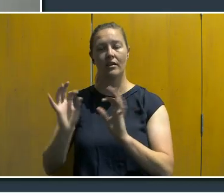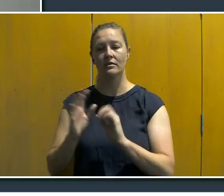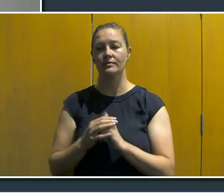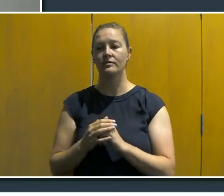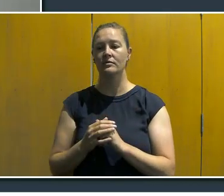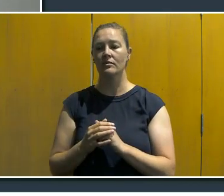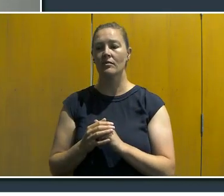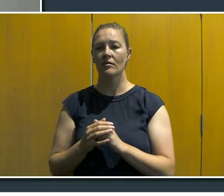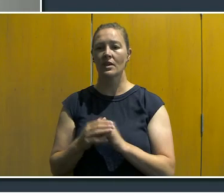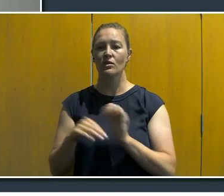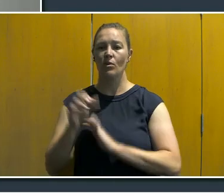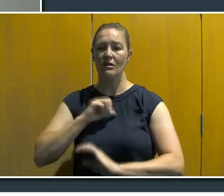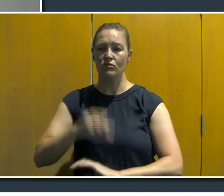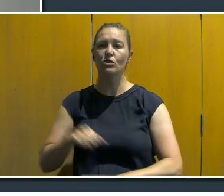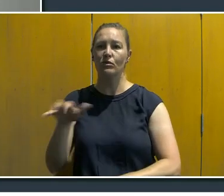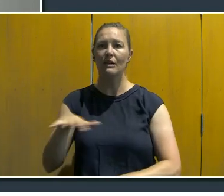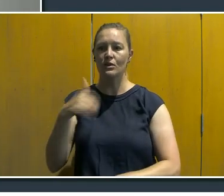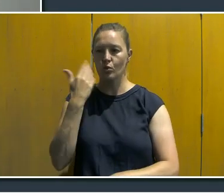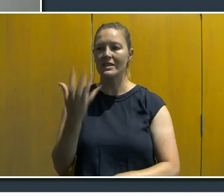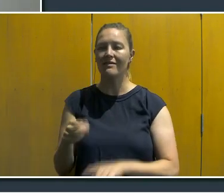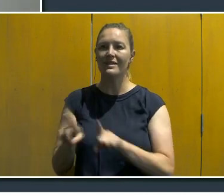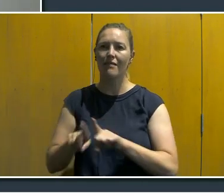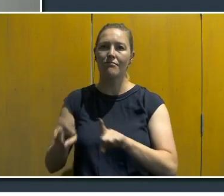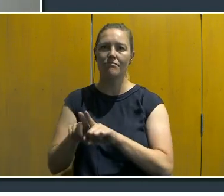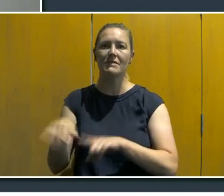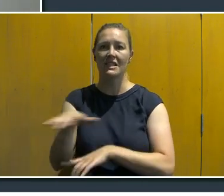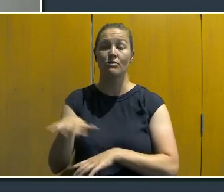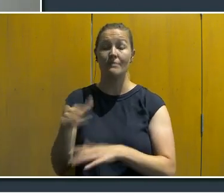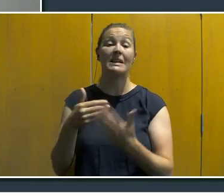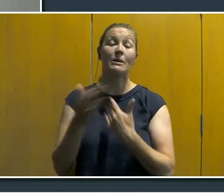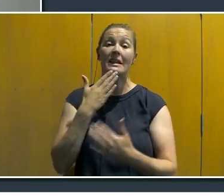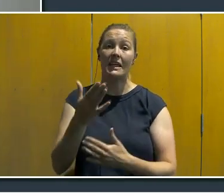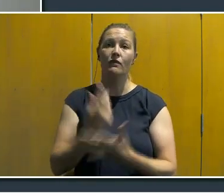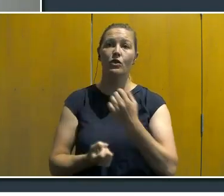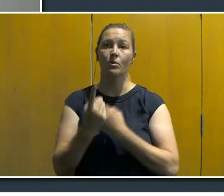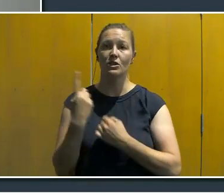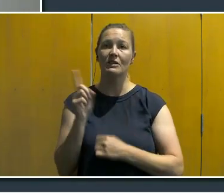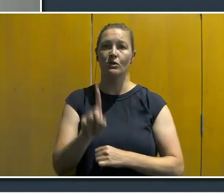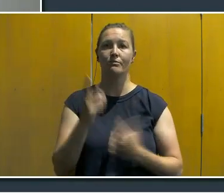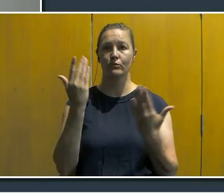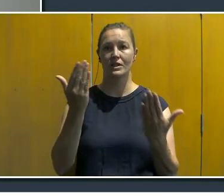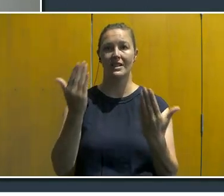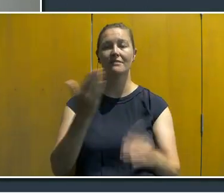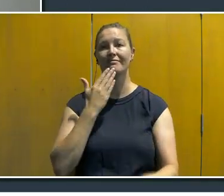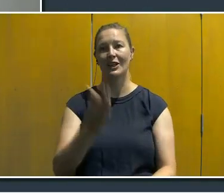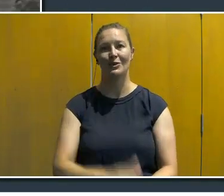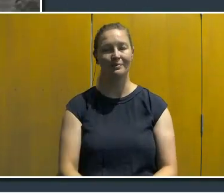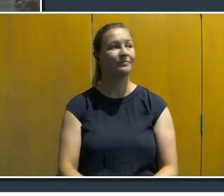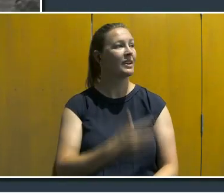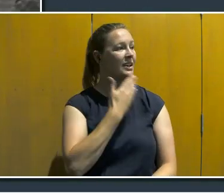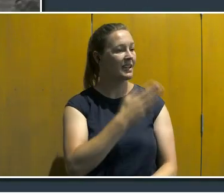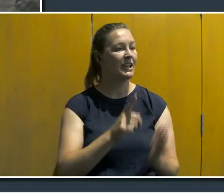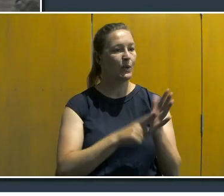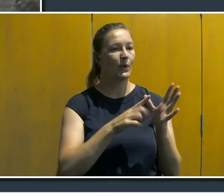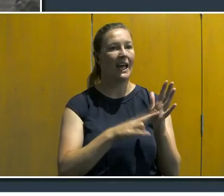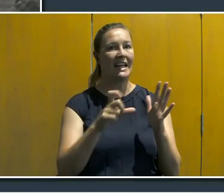in the country you've got to put up with. So anyway, thanks for the opportunity. That's my submission. Thank you, Lance.